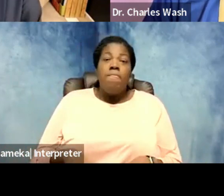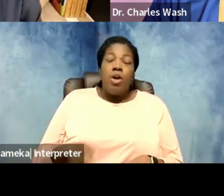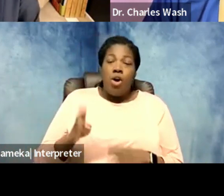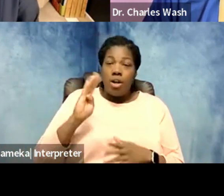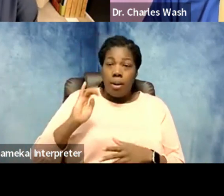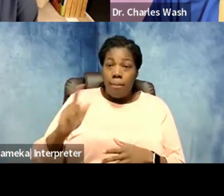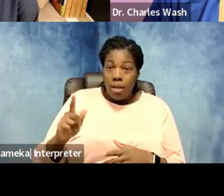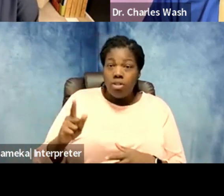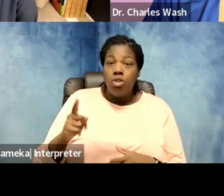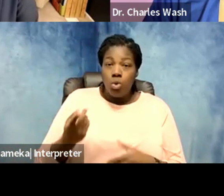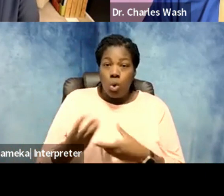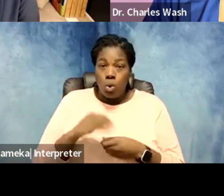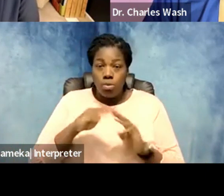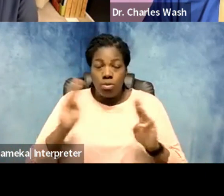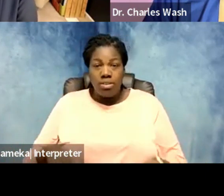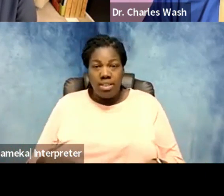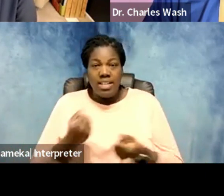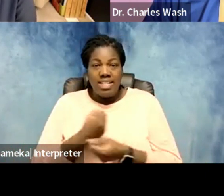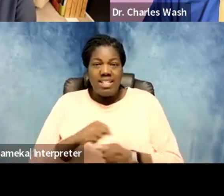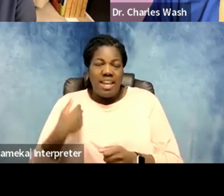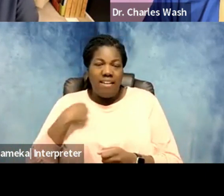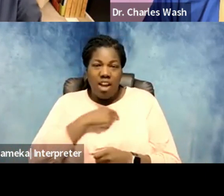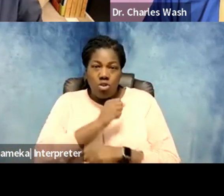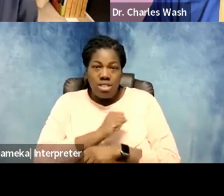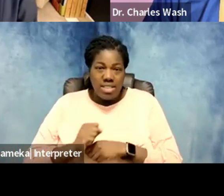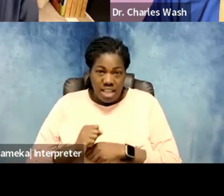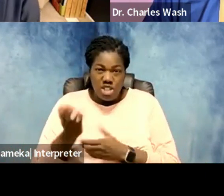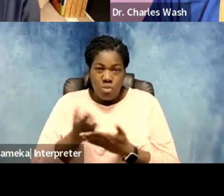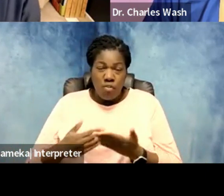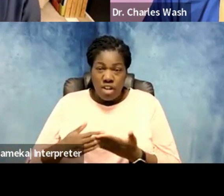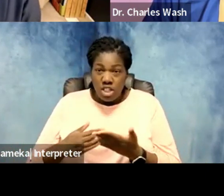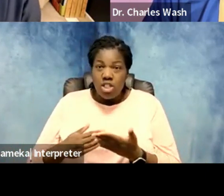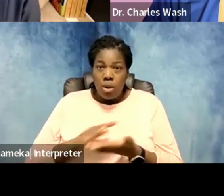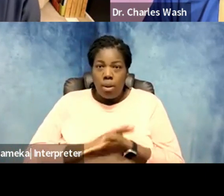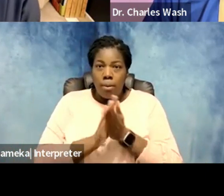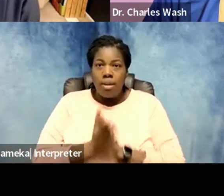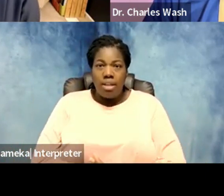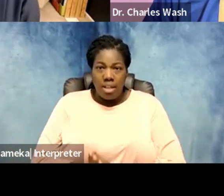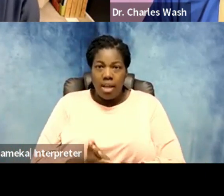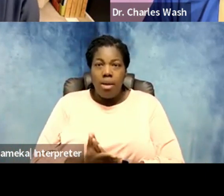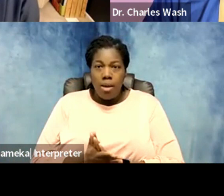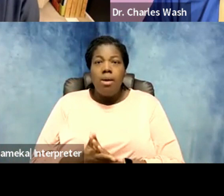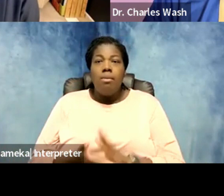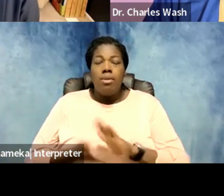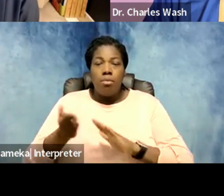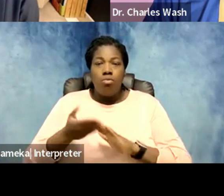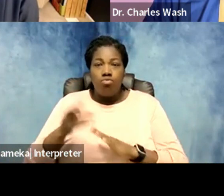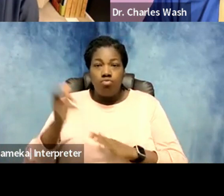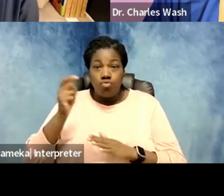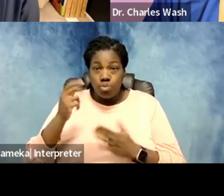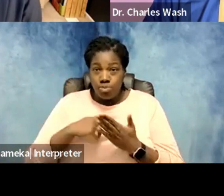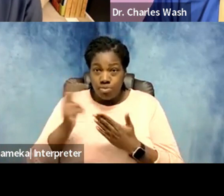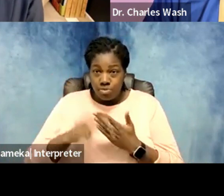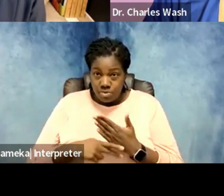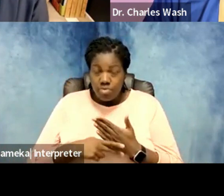to include museums in the Save Our Stages provisions, which became the Shuttered Venue Operators grant program, and testified